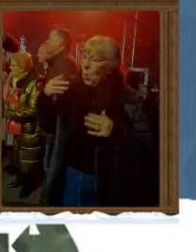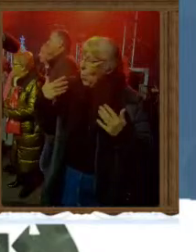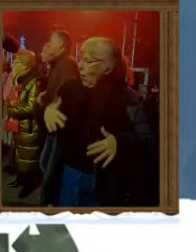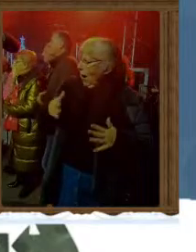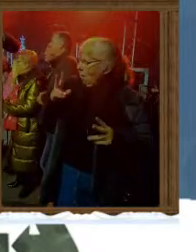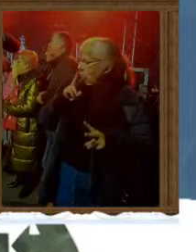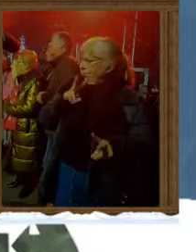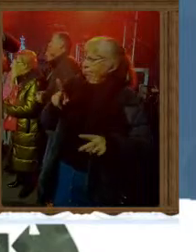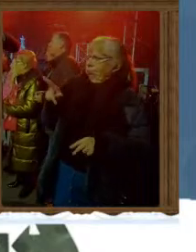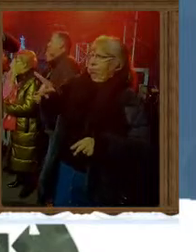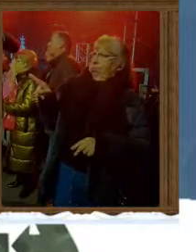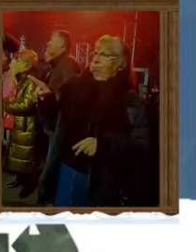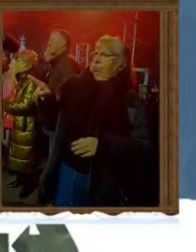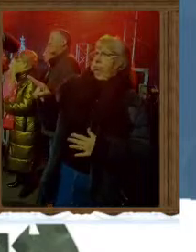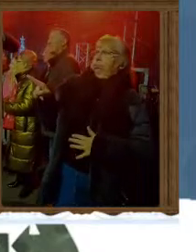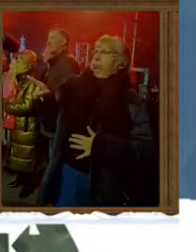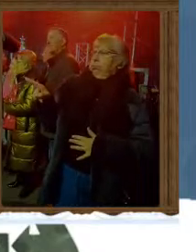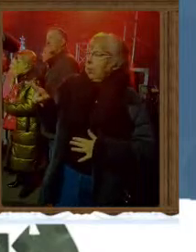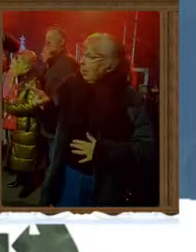you make it from?